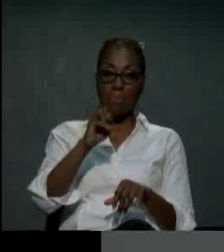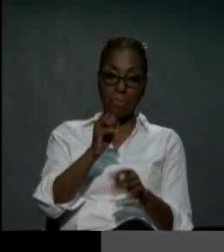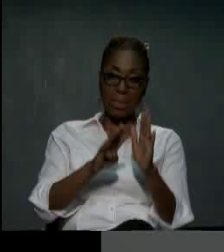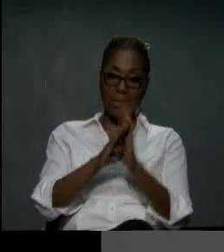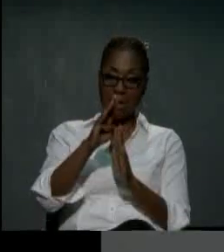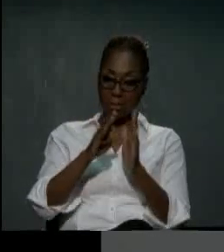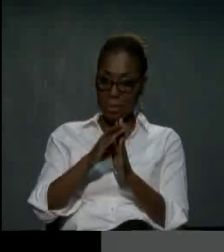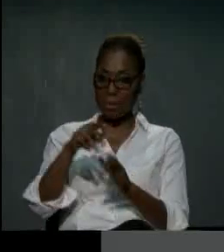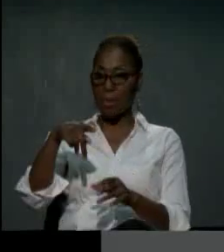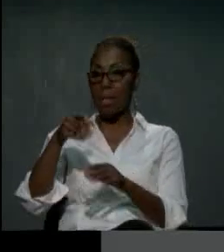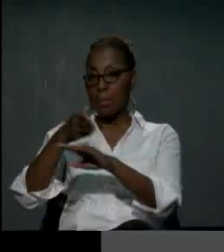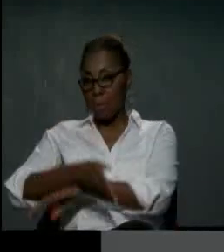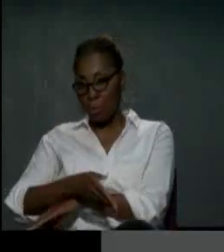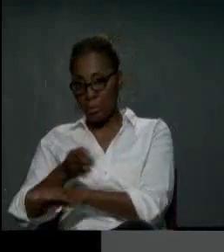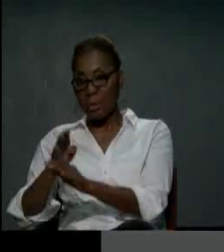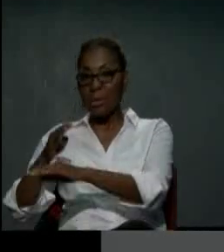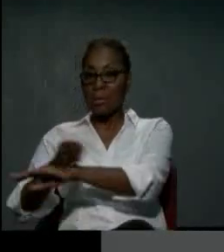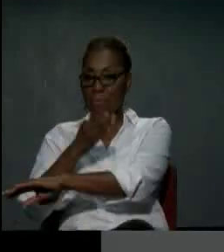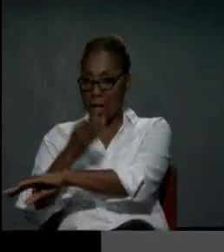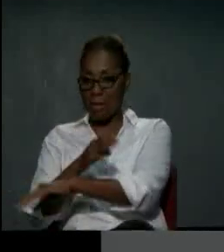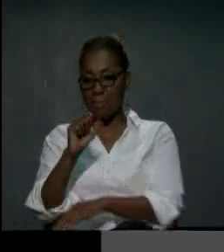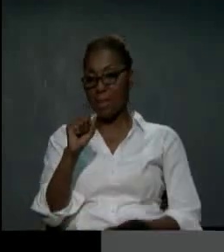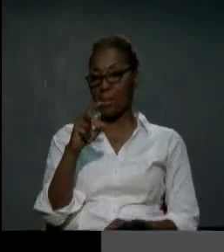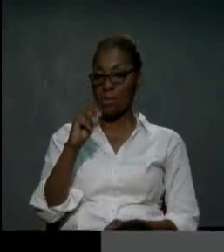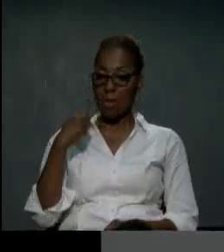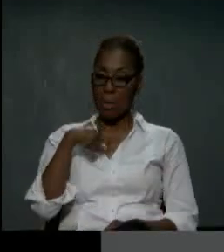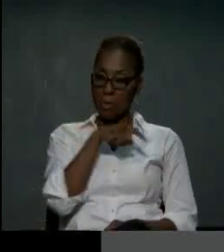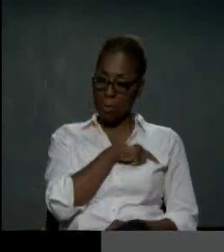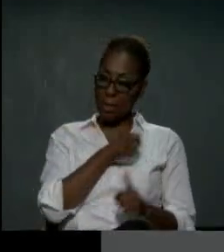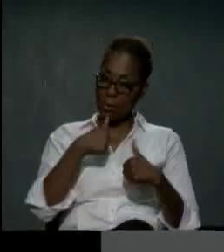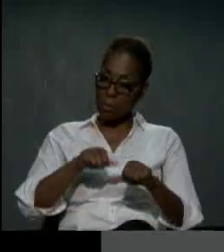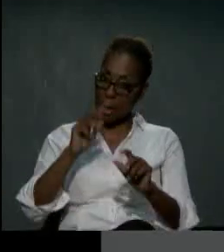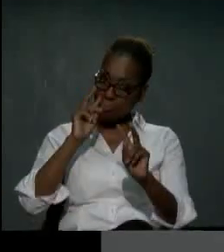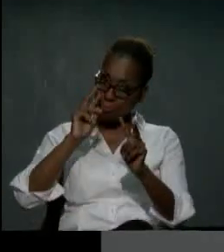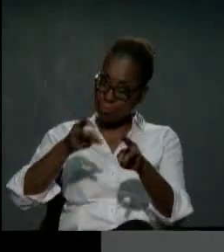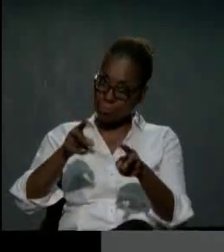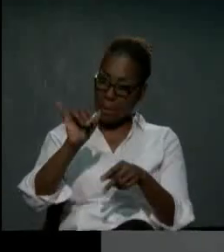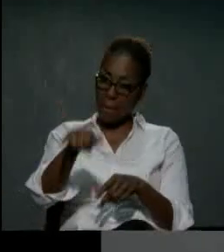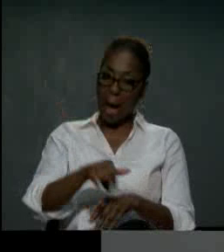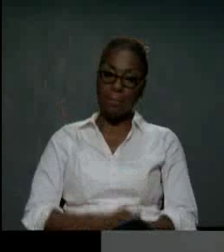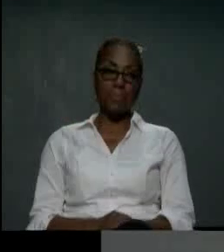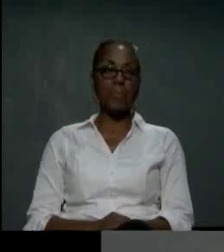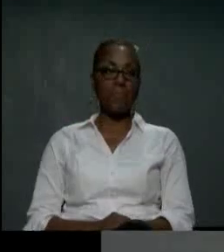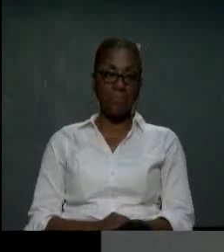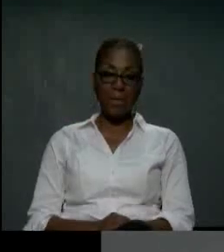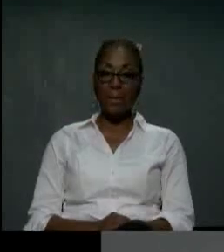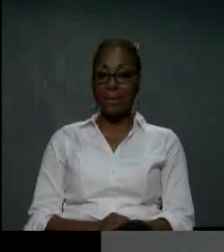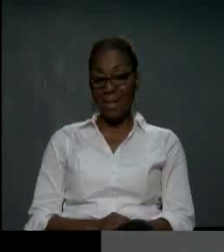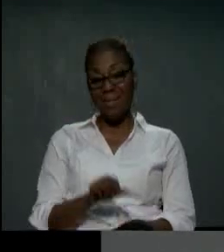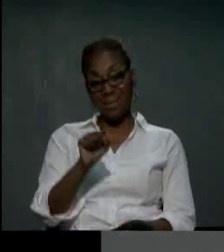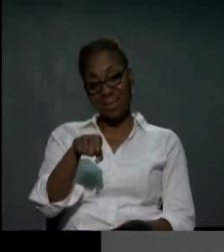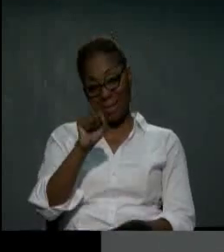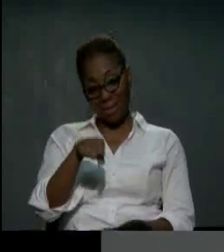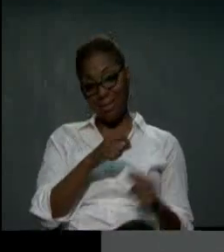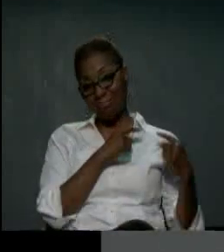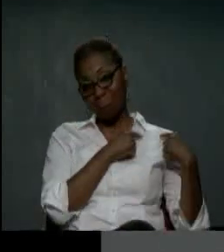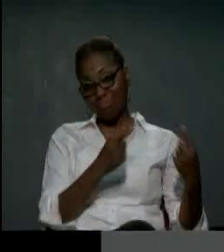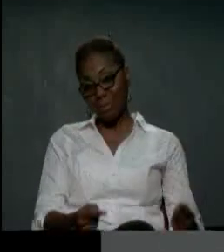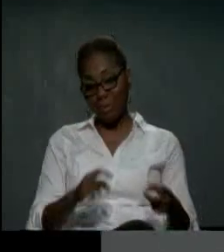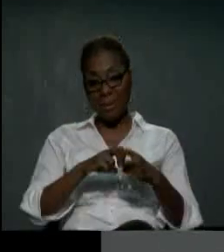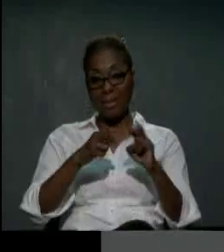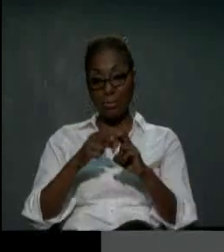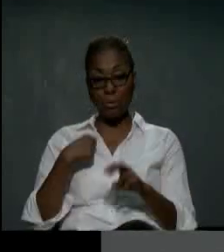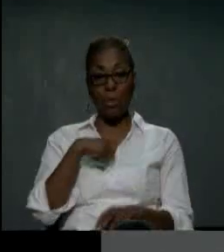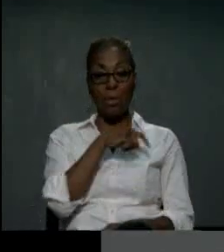post-development storms. And, you know, we do try to pay very close attention to that. it has been an issue. We've heard